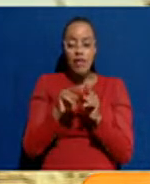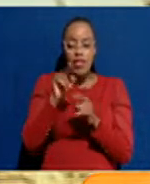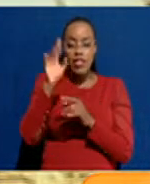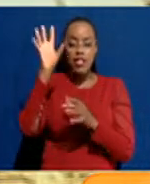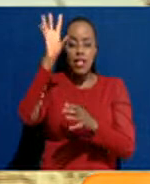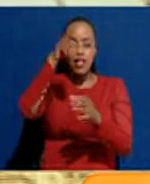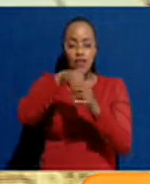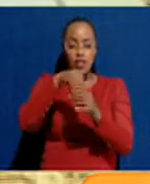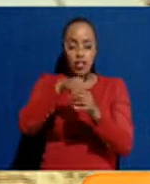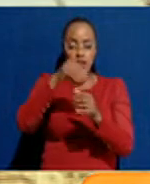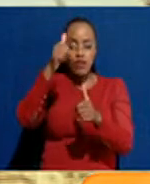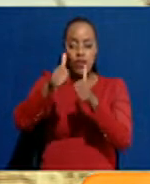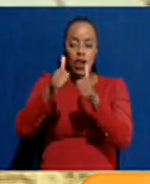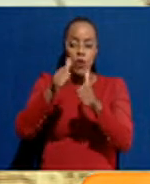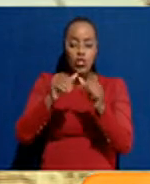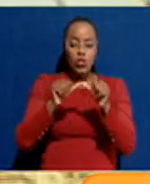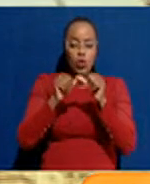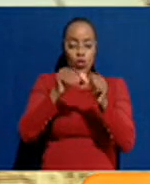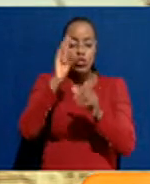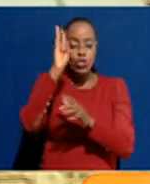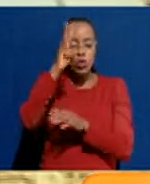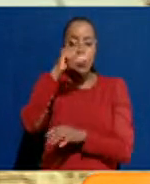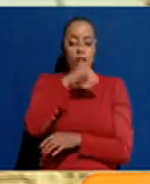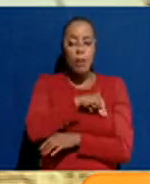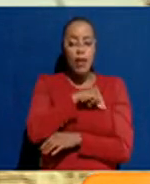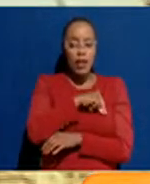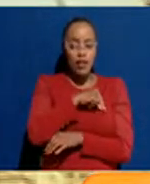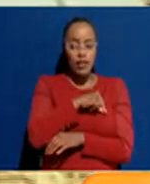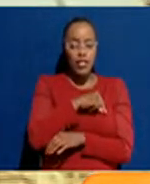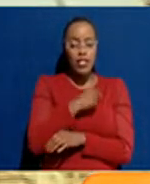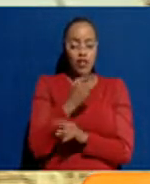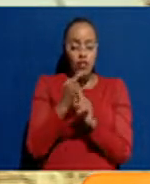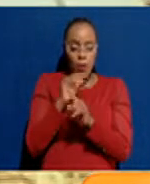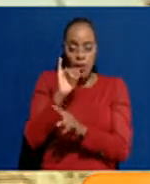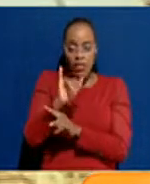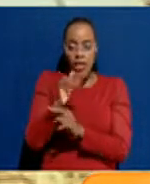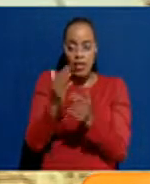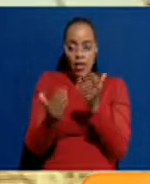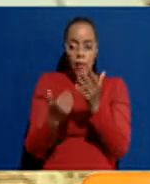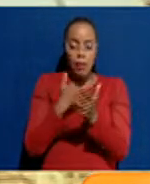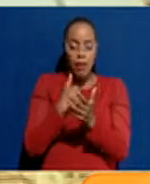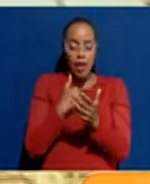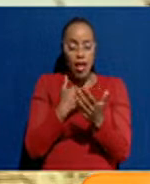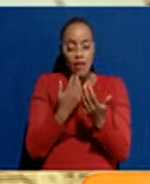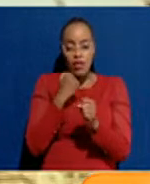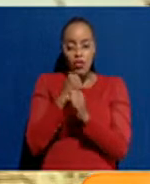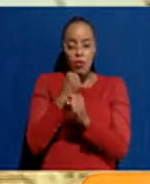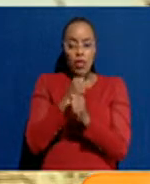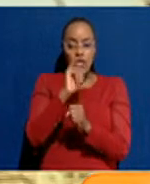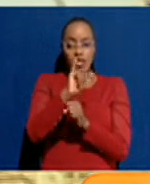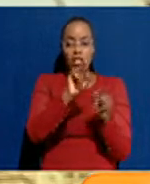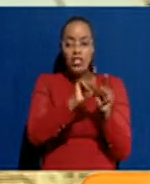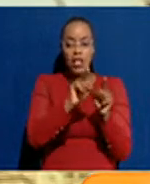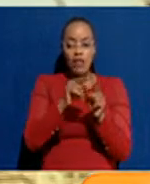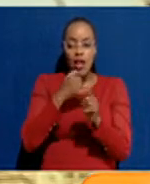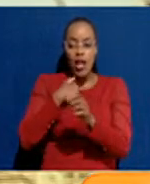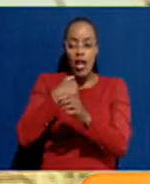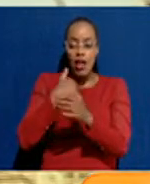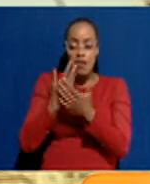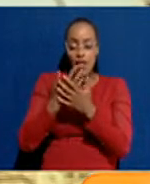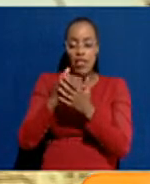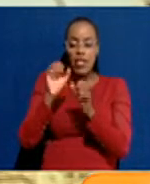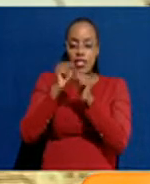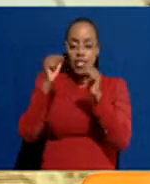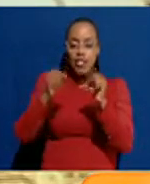investment which we will continue to benefit from 30, maybe even 40 years from now, without really exhausting its capacity.